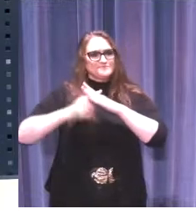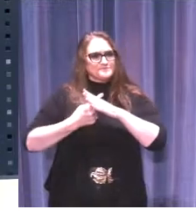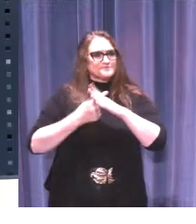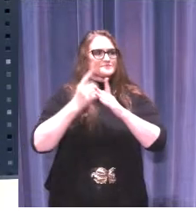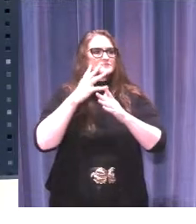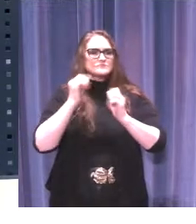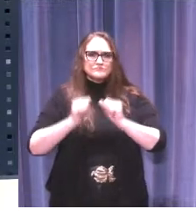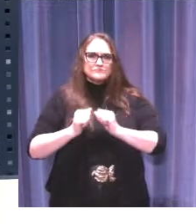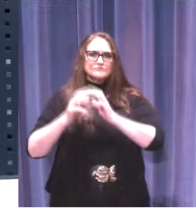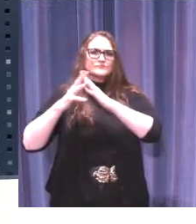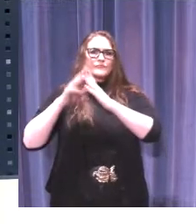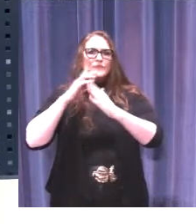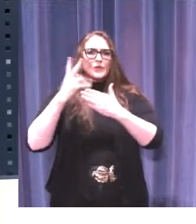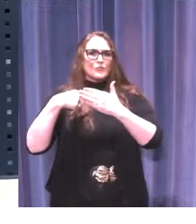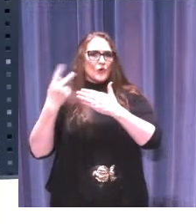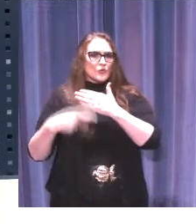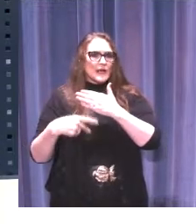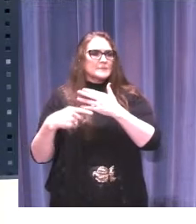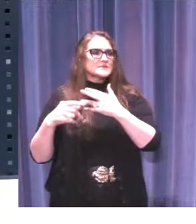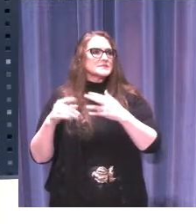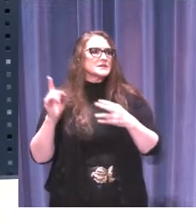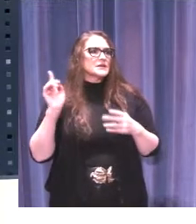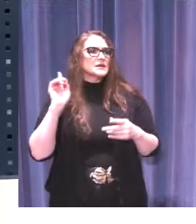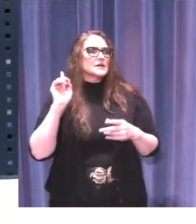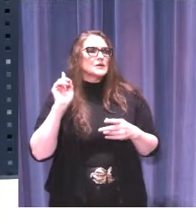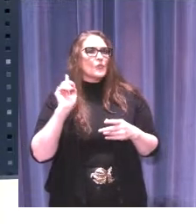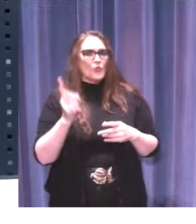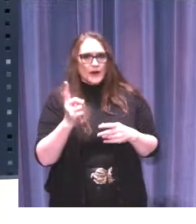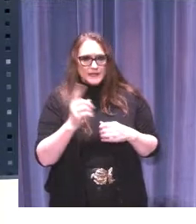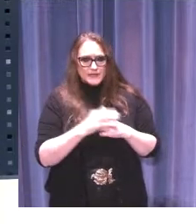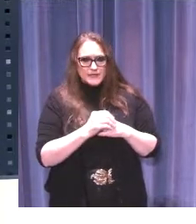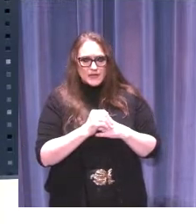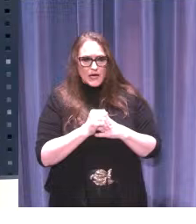of programs, one